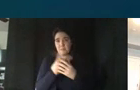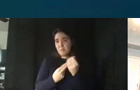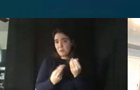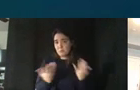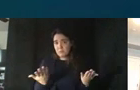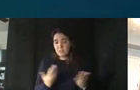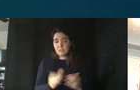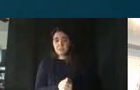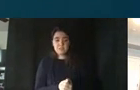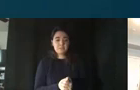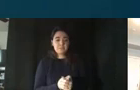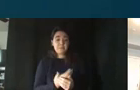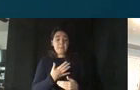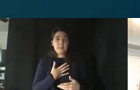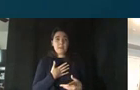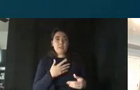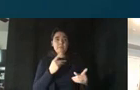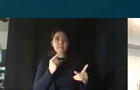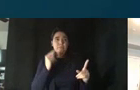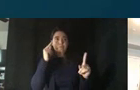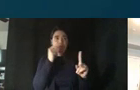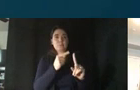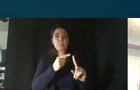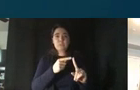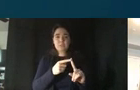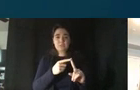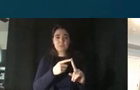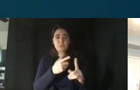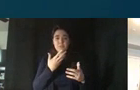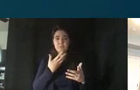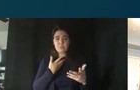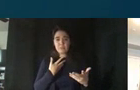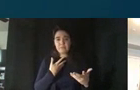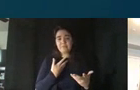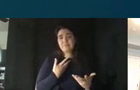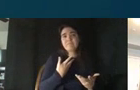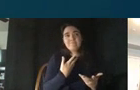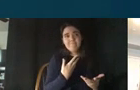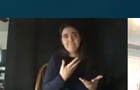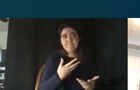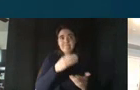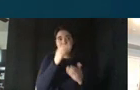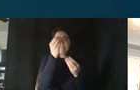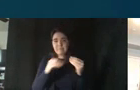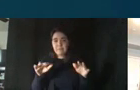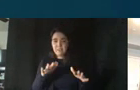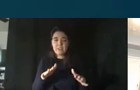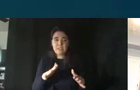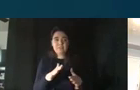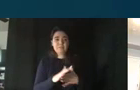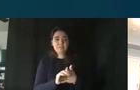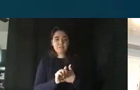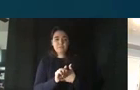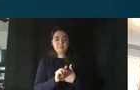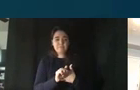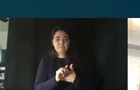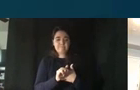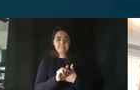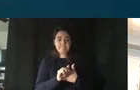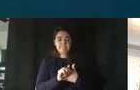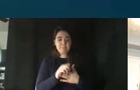biggest points when I tried to tell people about Atlanta Permanent Goodbyes is that it was featured on NPR Morning